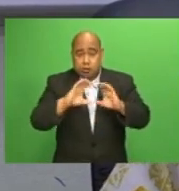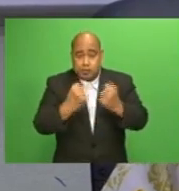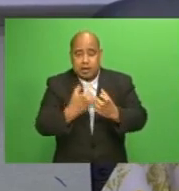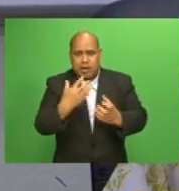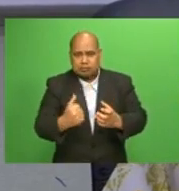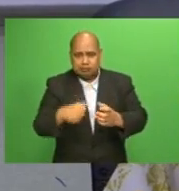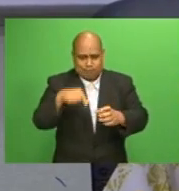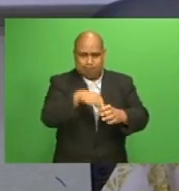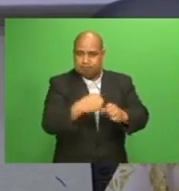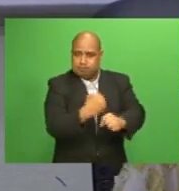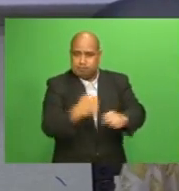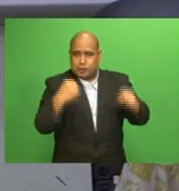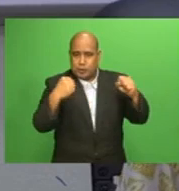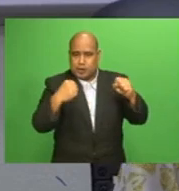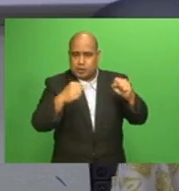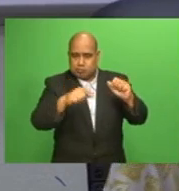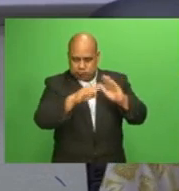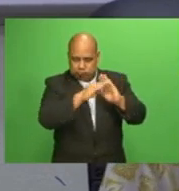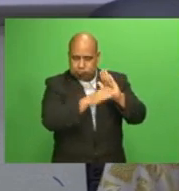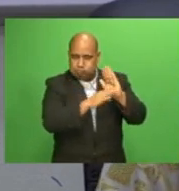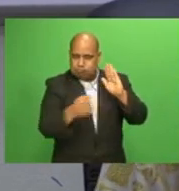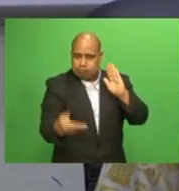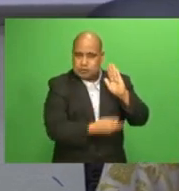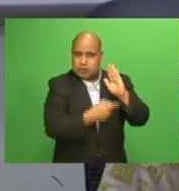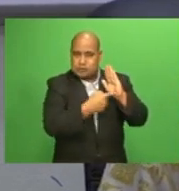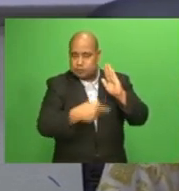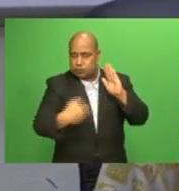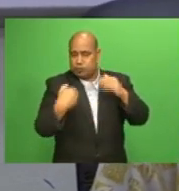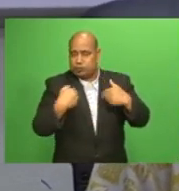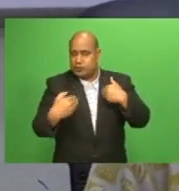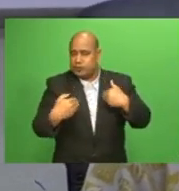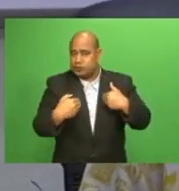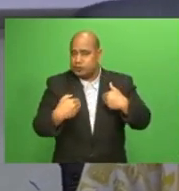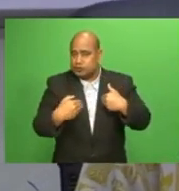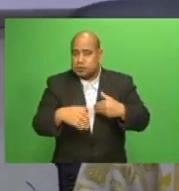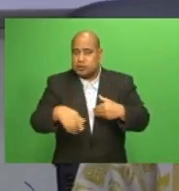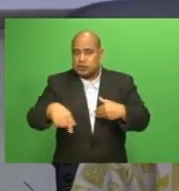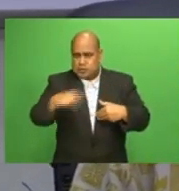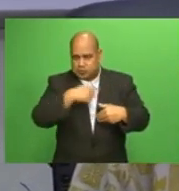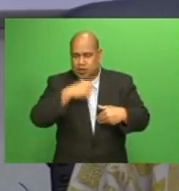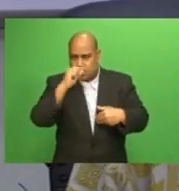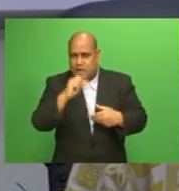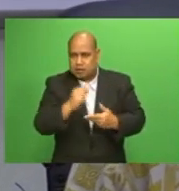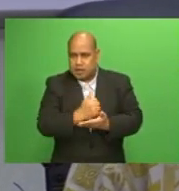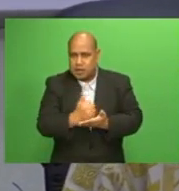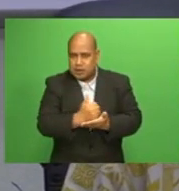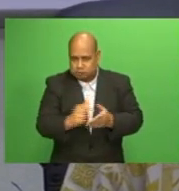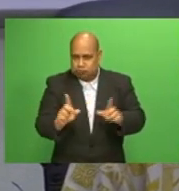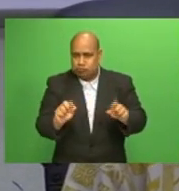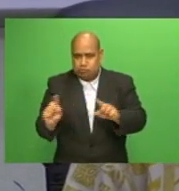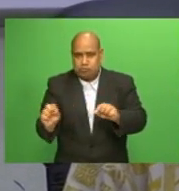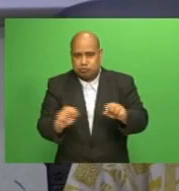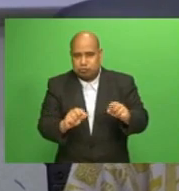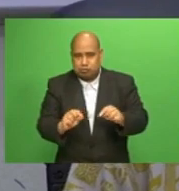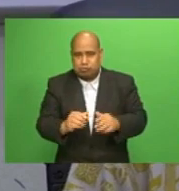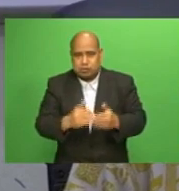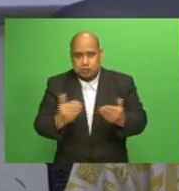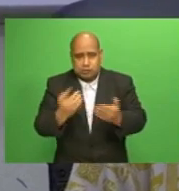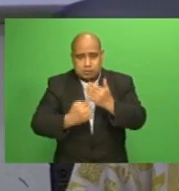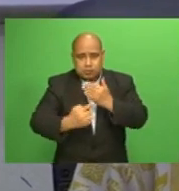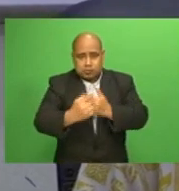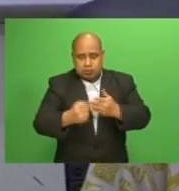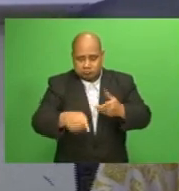statutes and ordinances of the university to take action in the case that it did on the issues that it